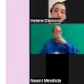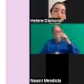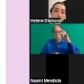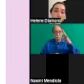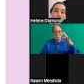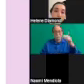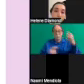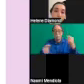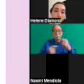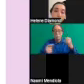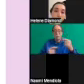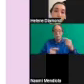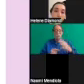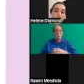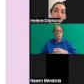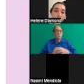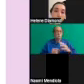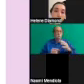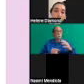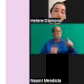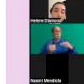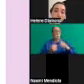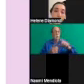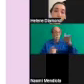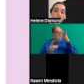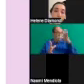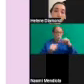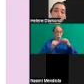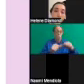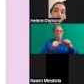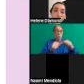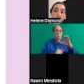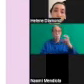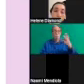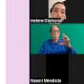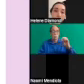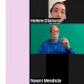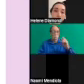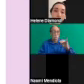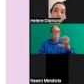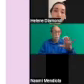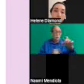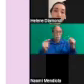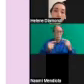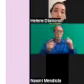And a lot of these are chronic. And when it's chronic, that only feeds into more mental distress